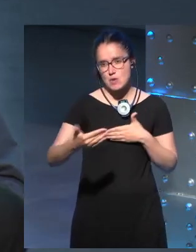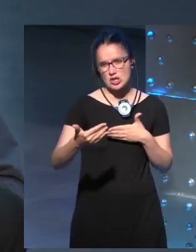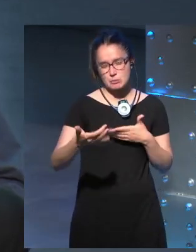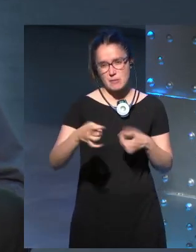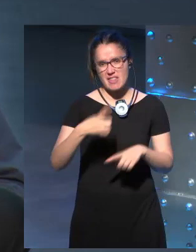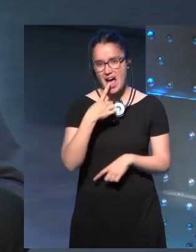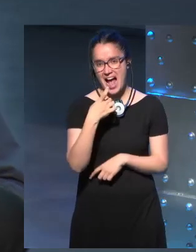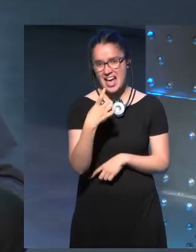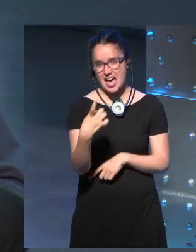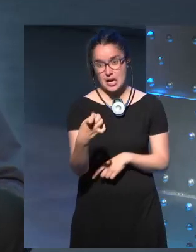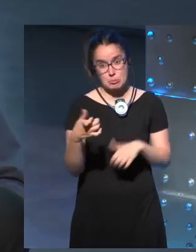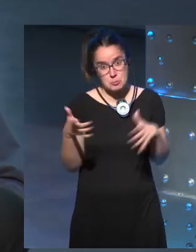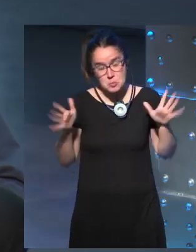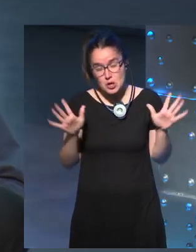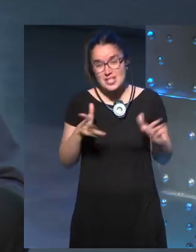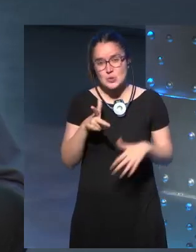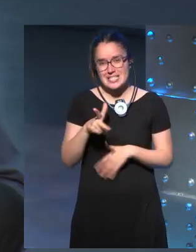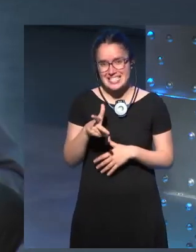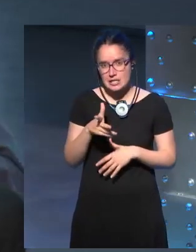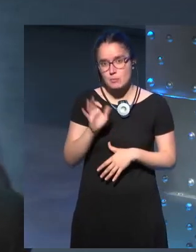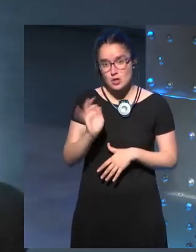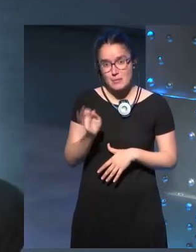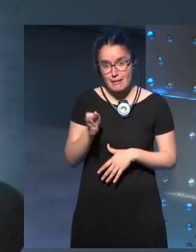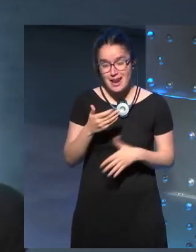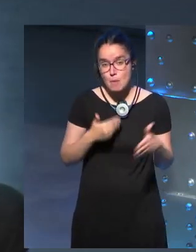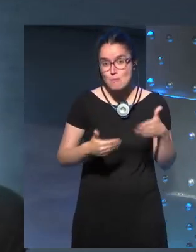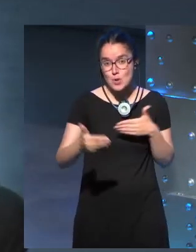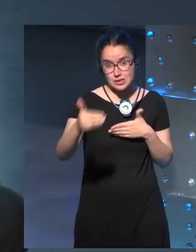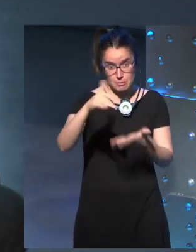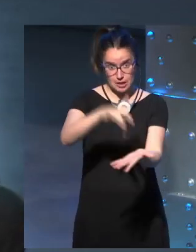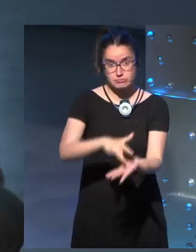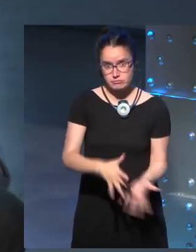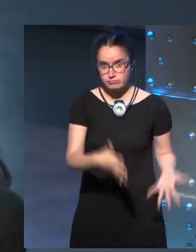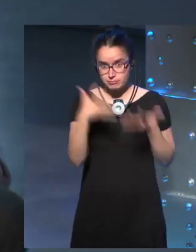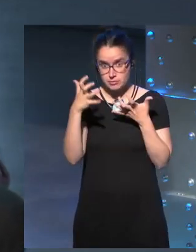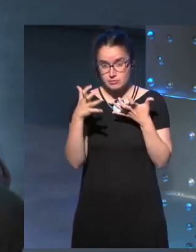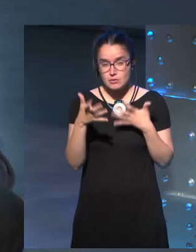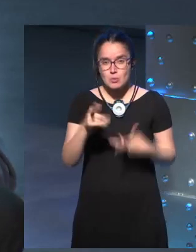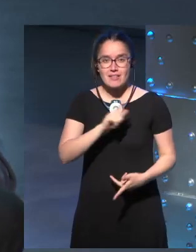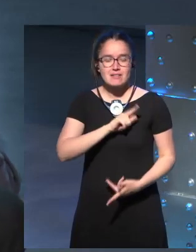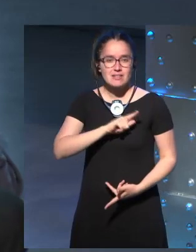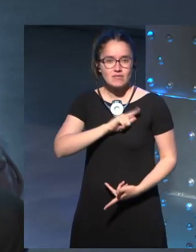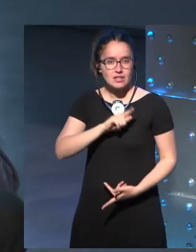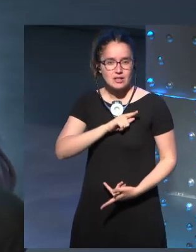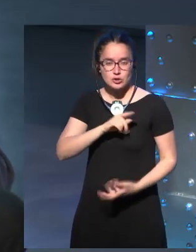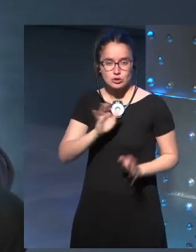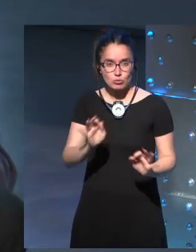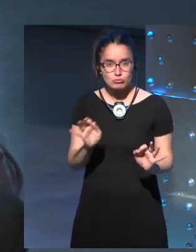But that's a joke, but it's true, next time. And you can feel that at this point, what is it, June